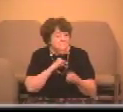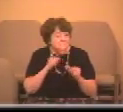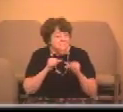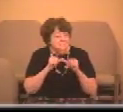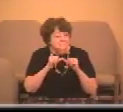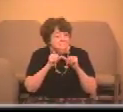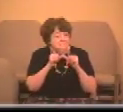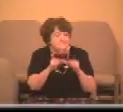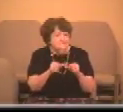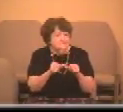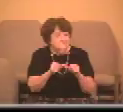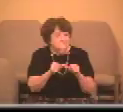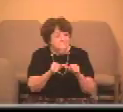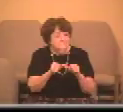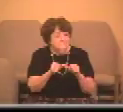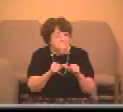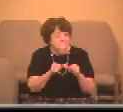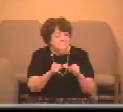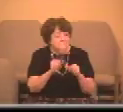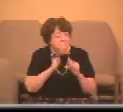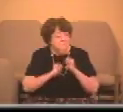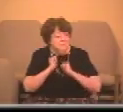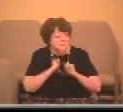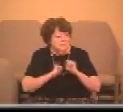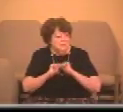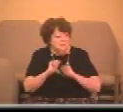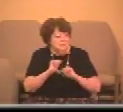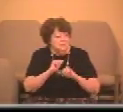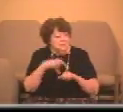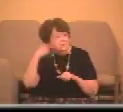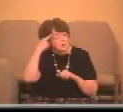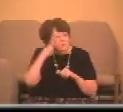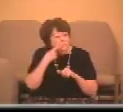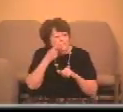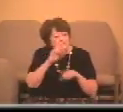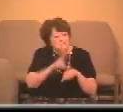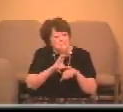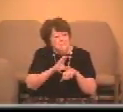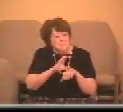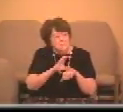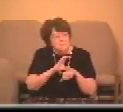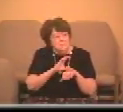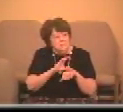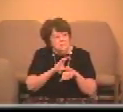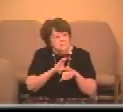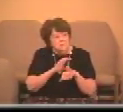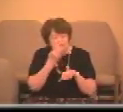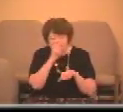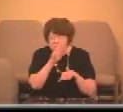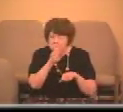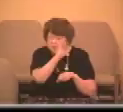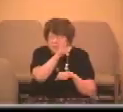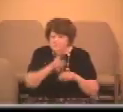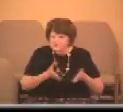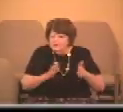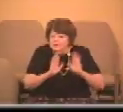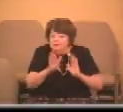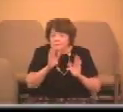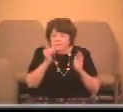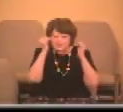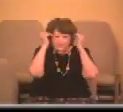course of action. Paul says to the church in Rome, look, Never allow your